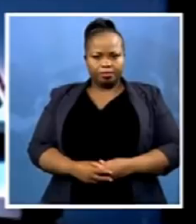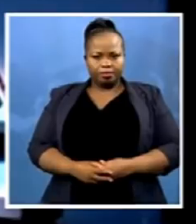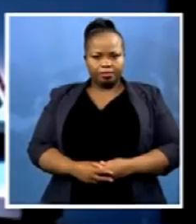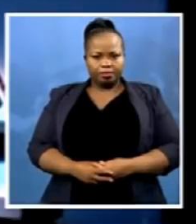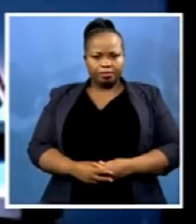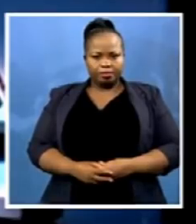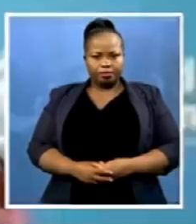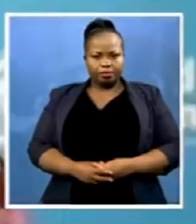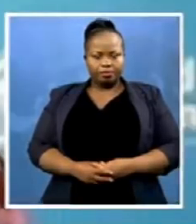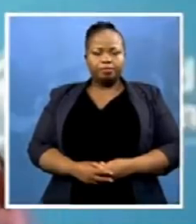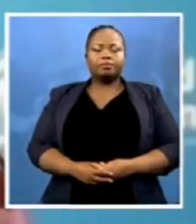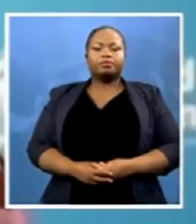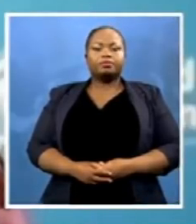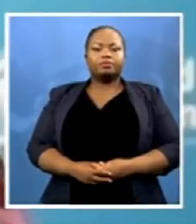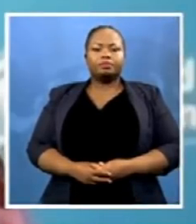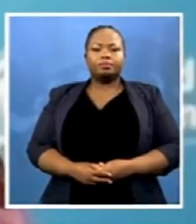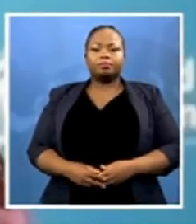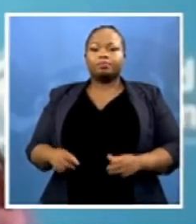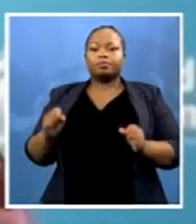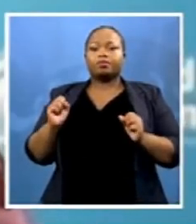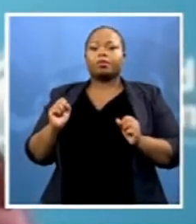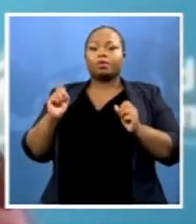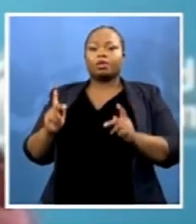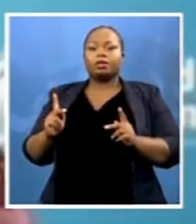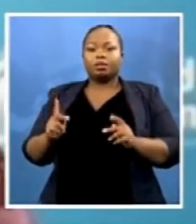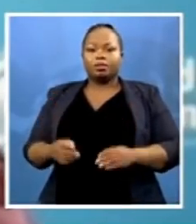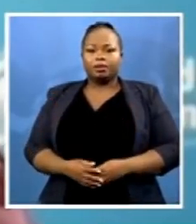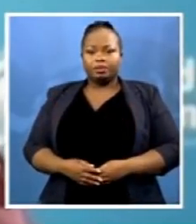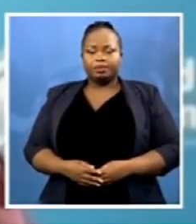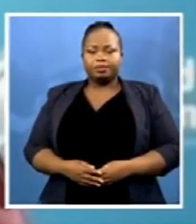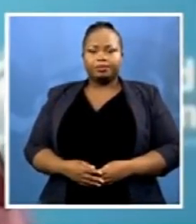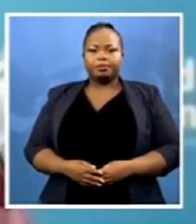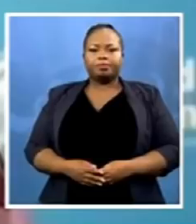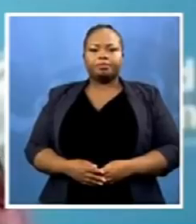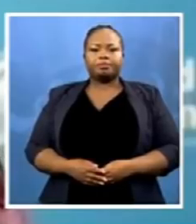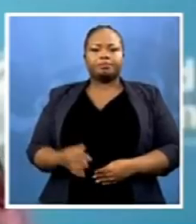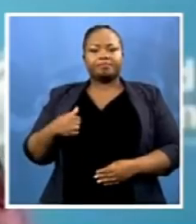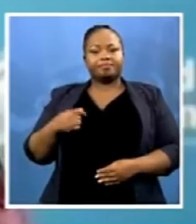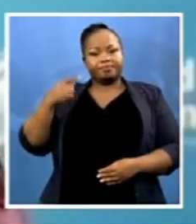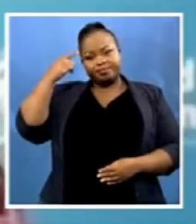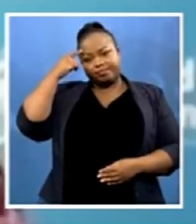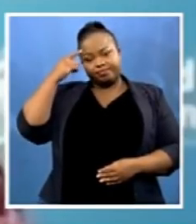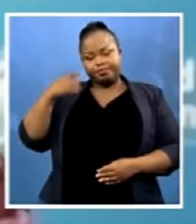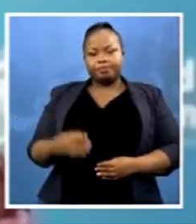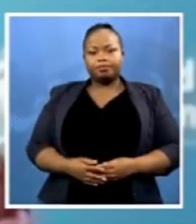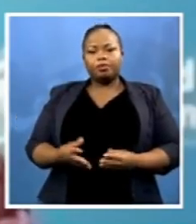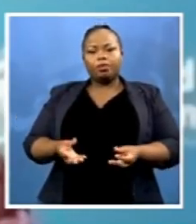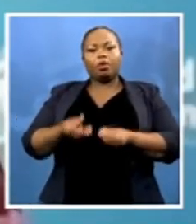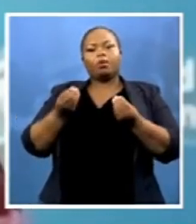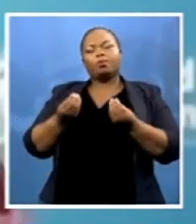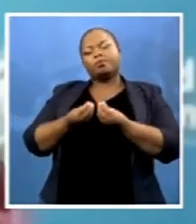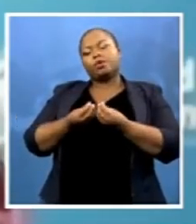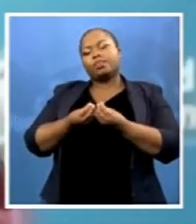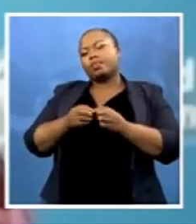Okay, I think first of all, with regard to other diseases, yes, we already